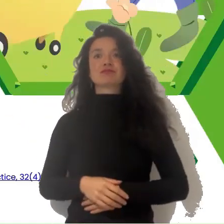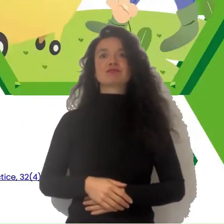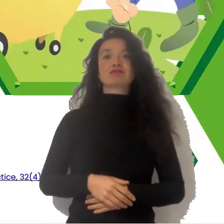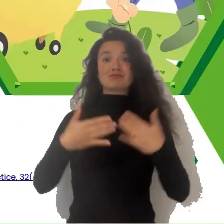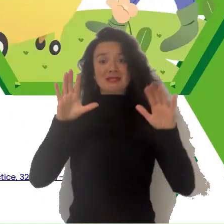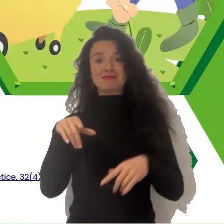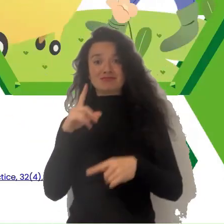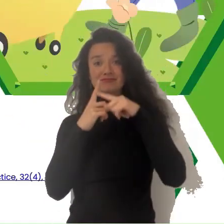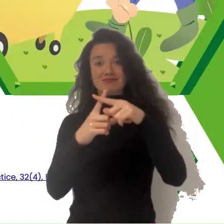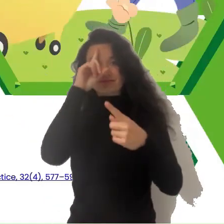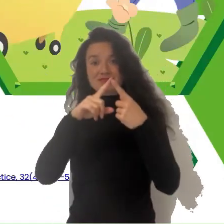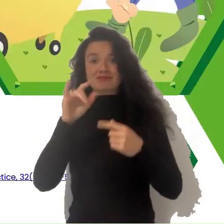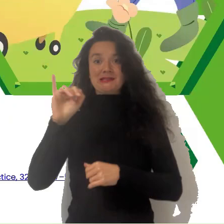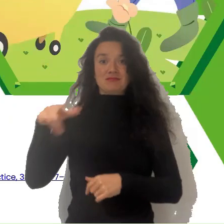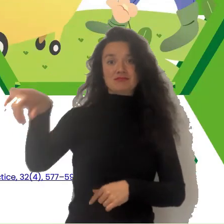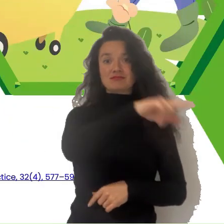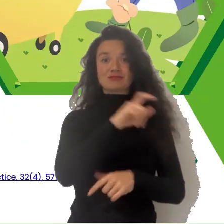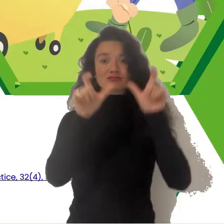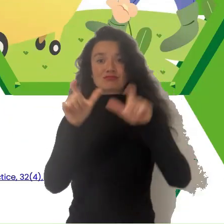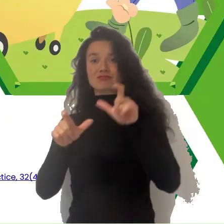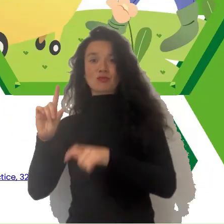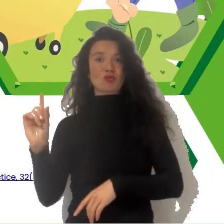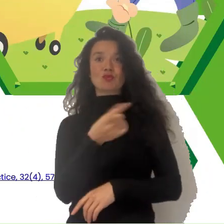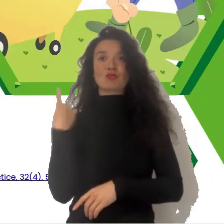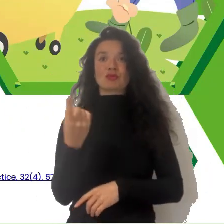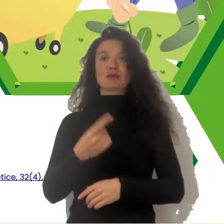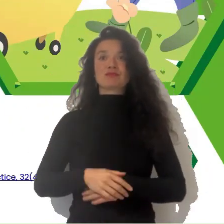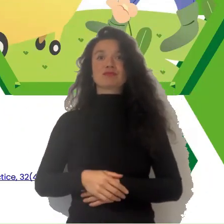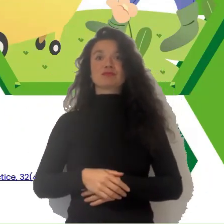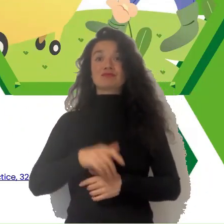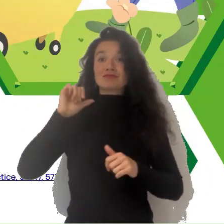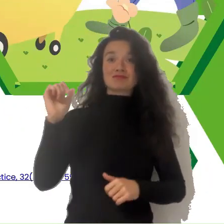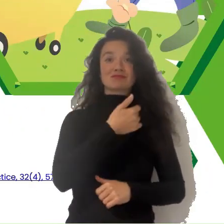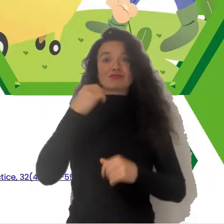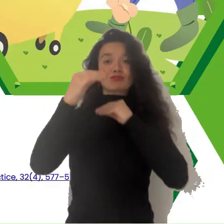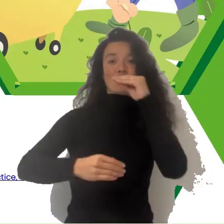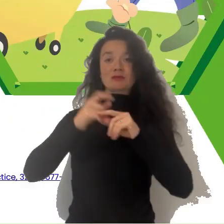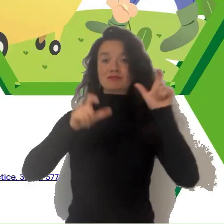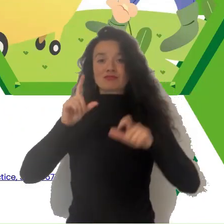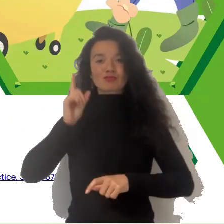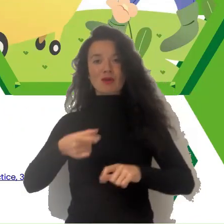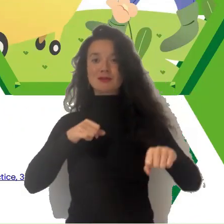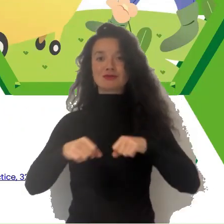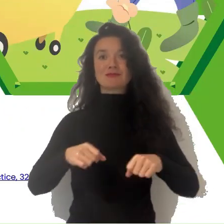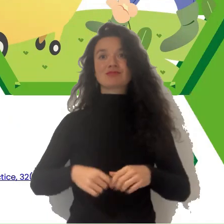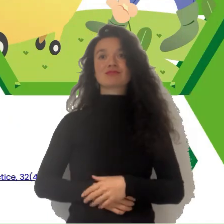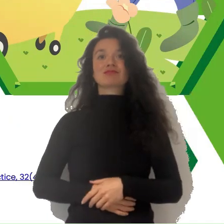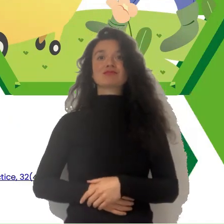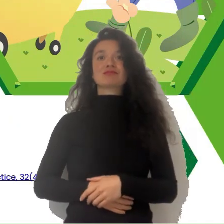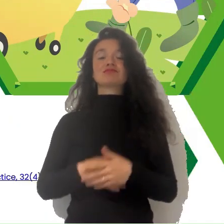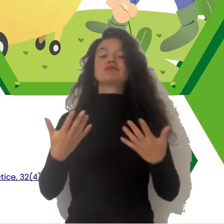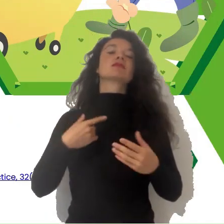Starting with what green skills are. Green skills are the